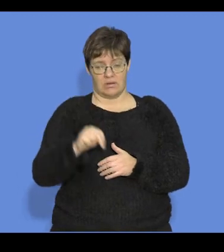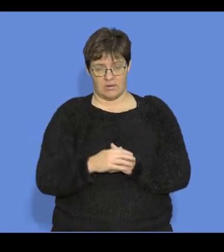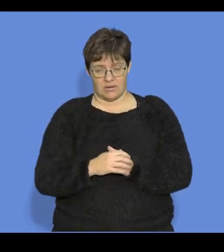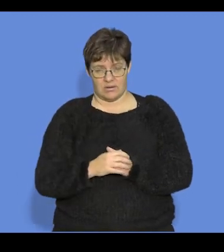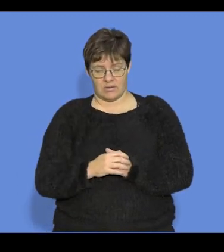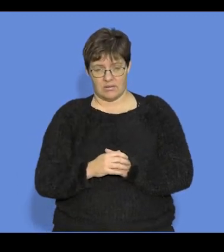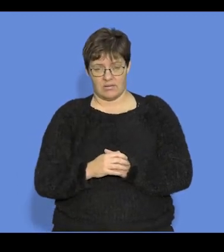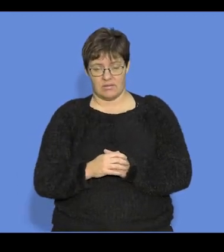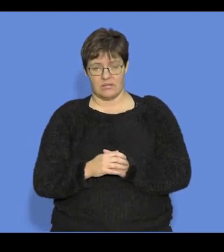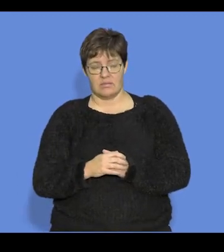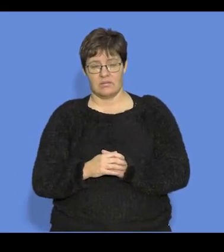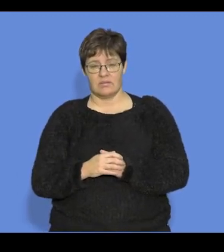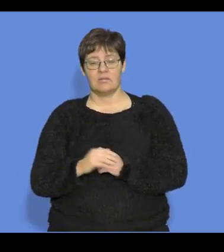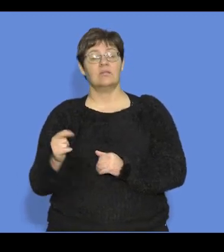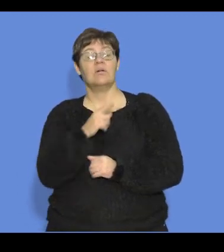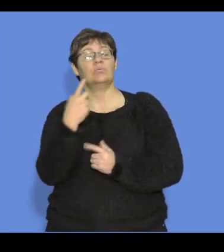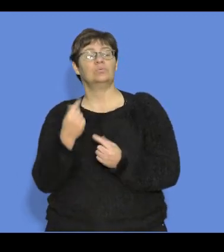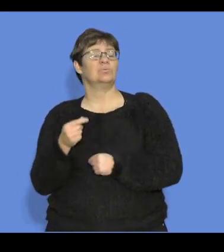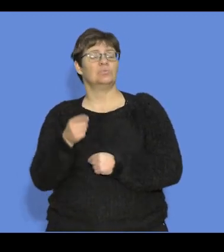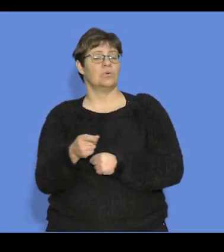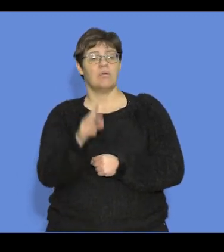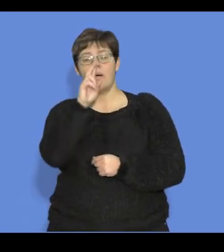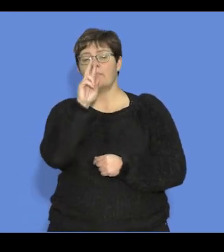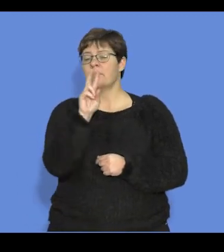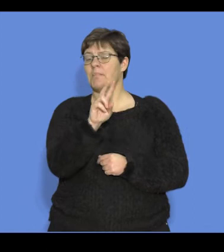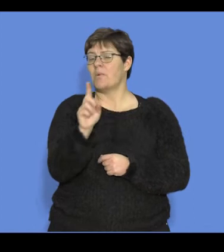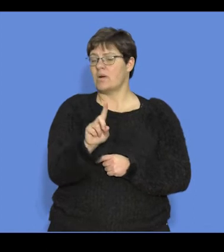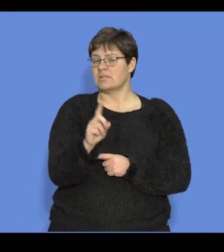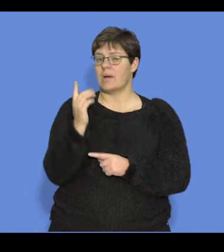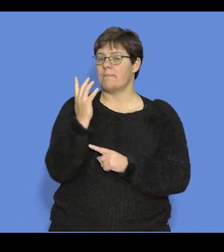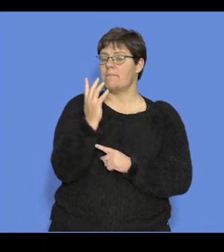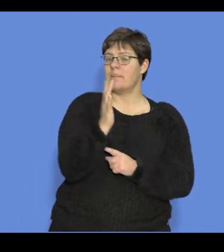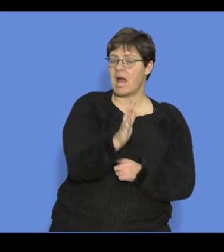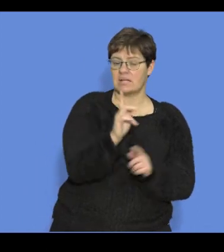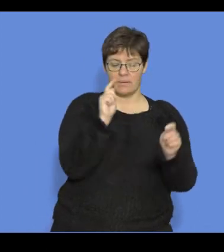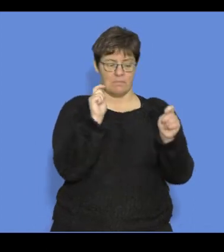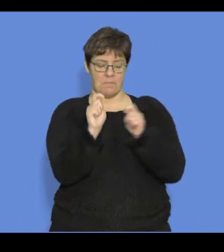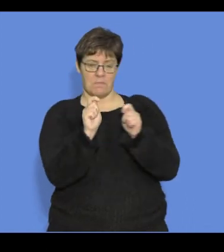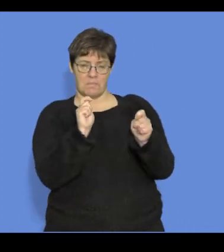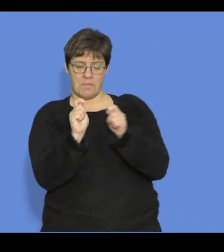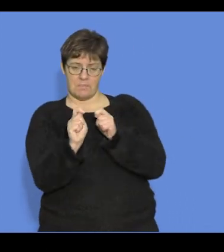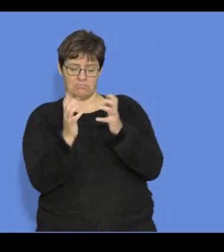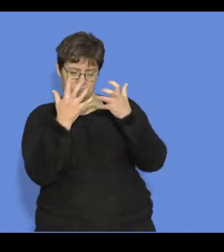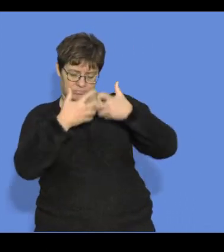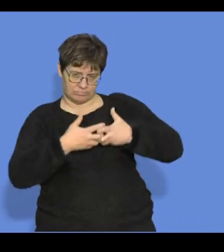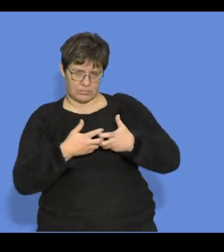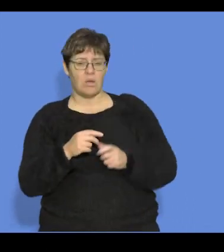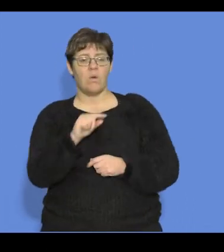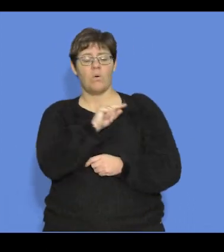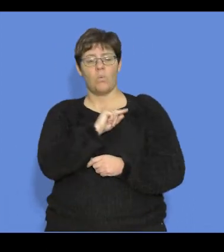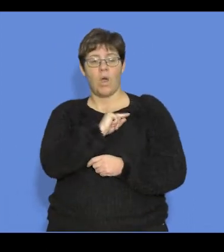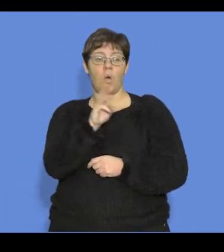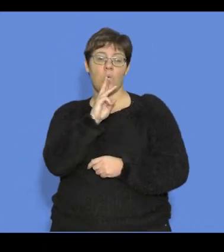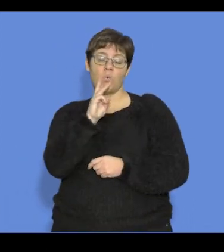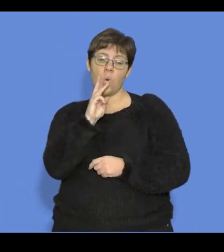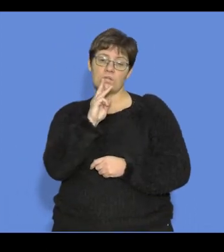Then, when we did this section, we also looked at how plants can be adapted so that they don't lose so much